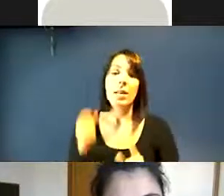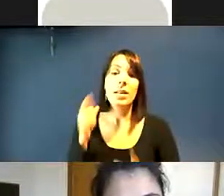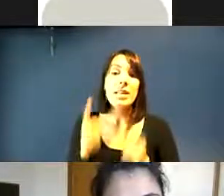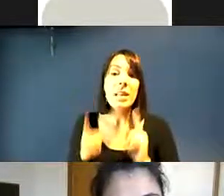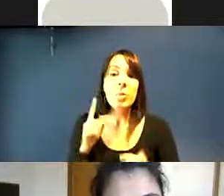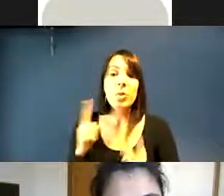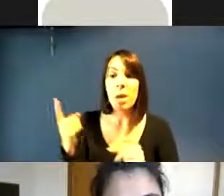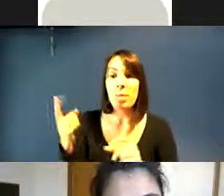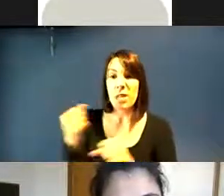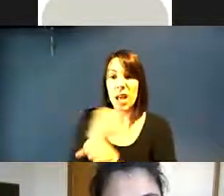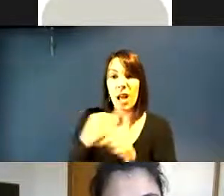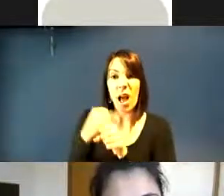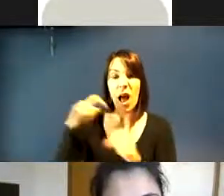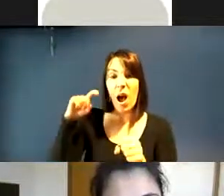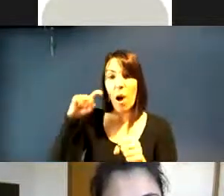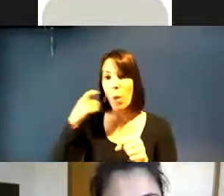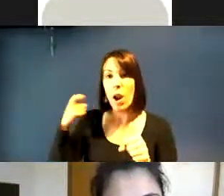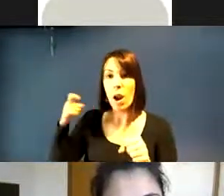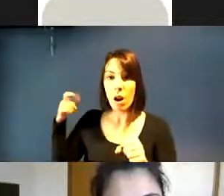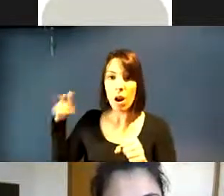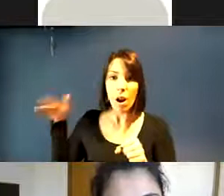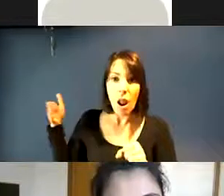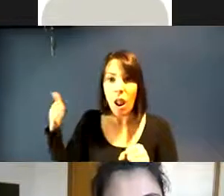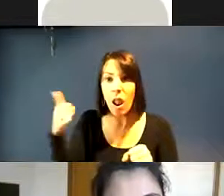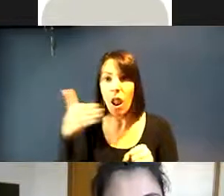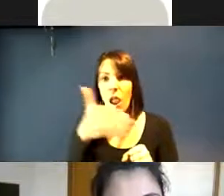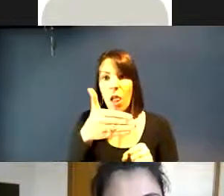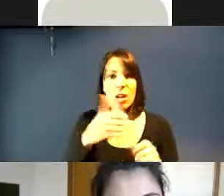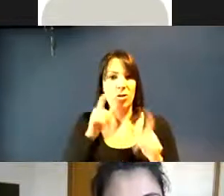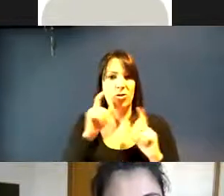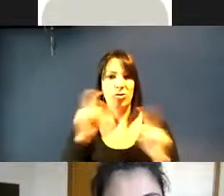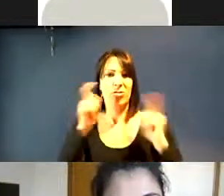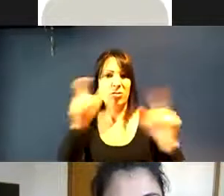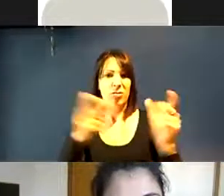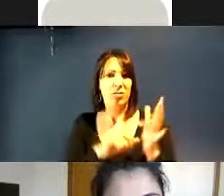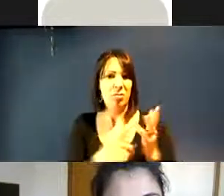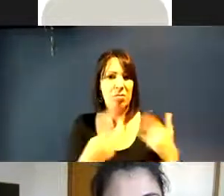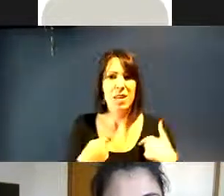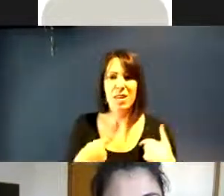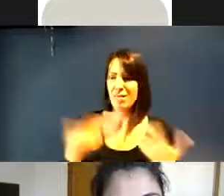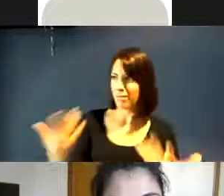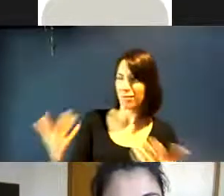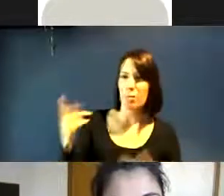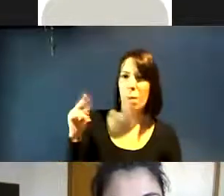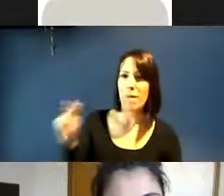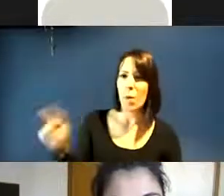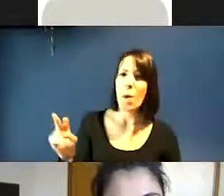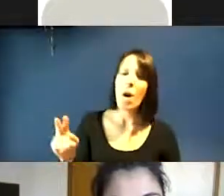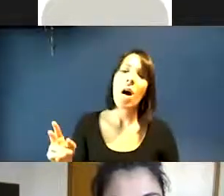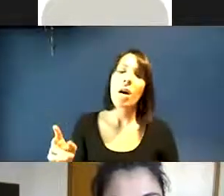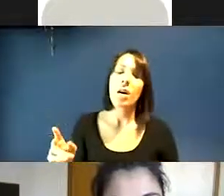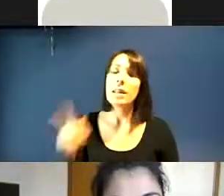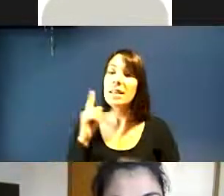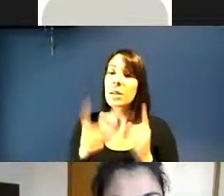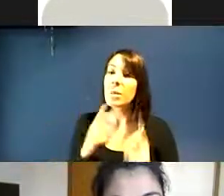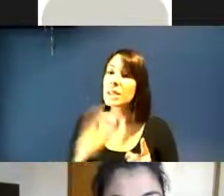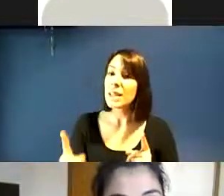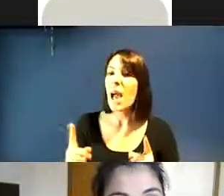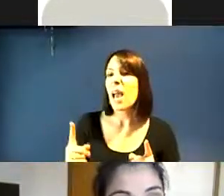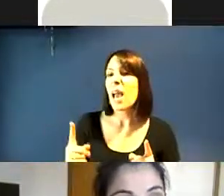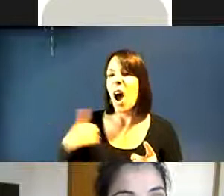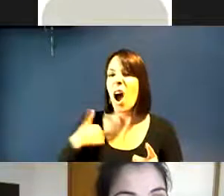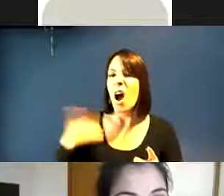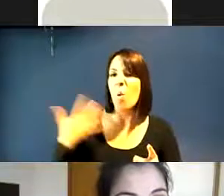if there is some sort of emergency. Who would have thought? Then there is, I want to take you home and make you my